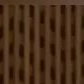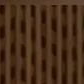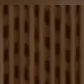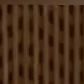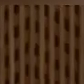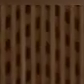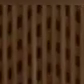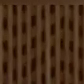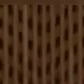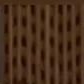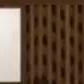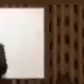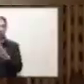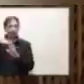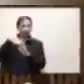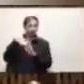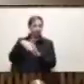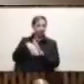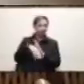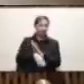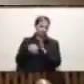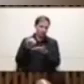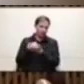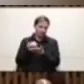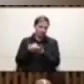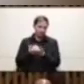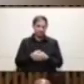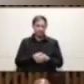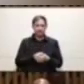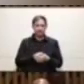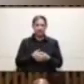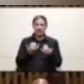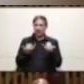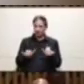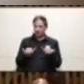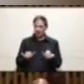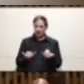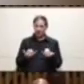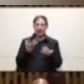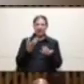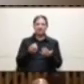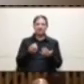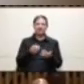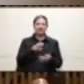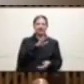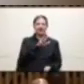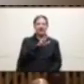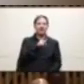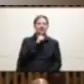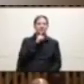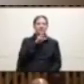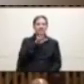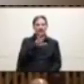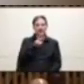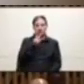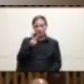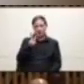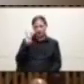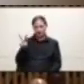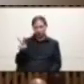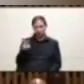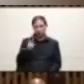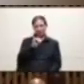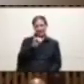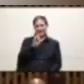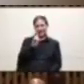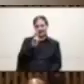contributing to the overall declining of the economy. Currently, the municipality has registered 9,922 indigents. The